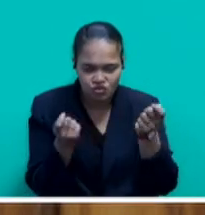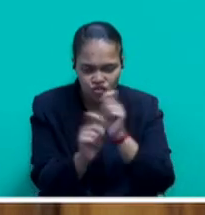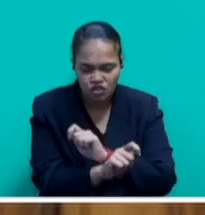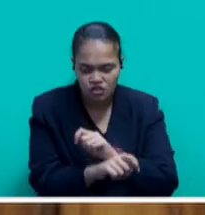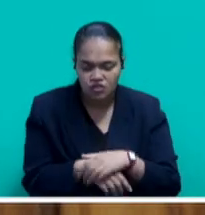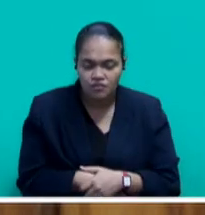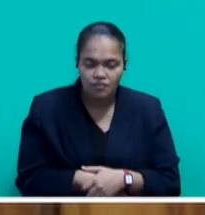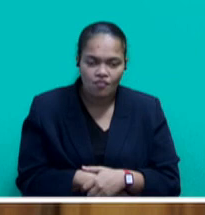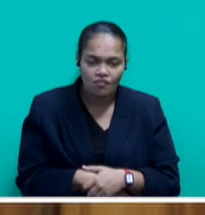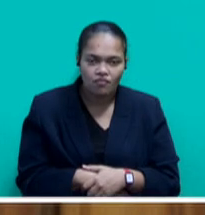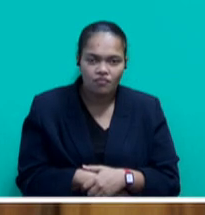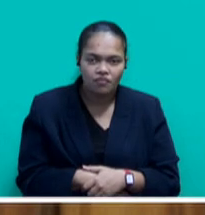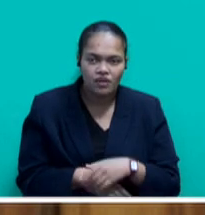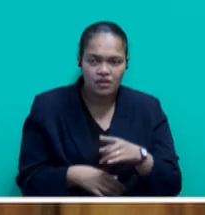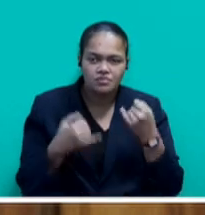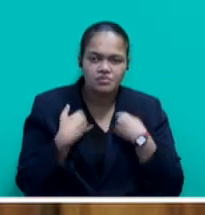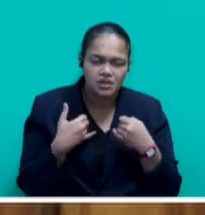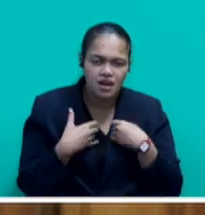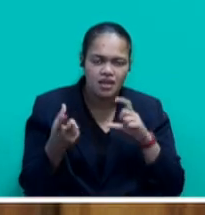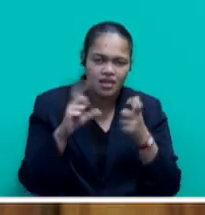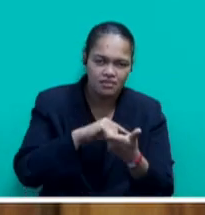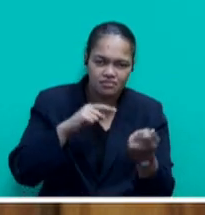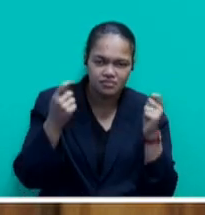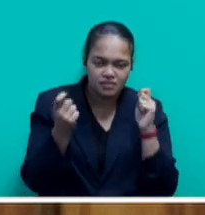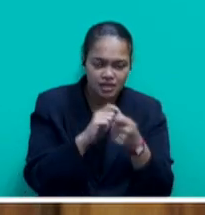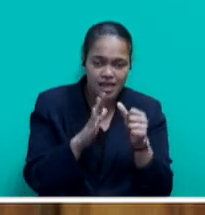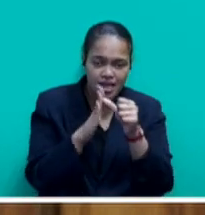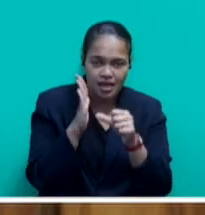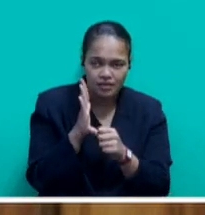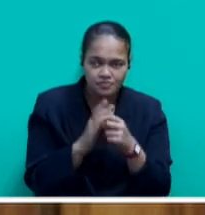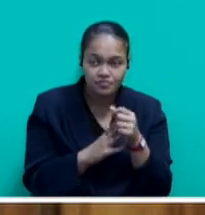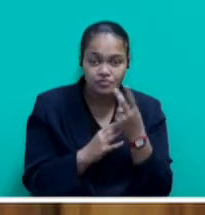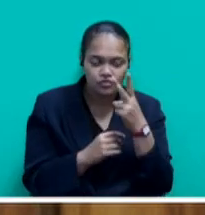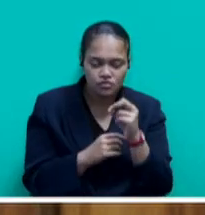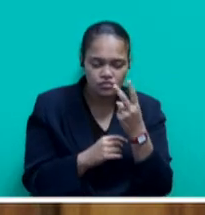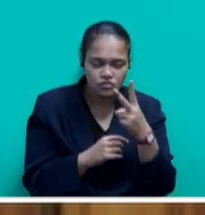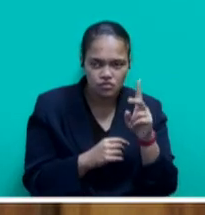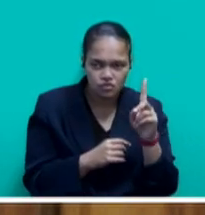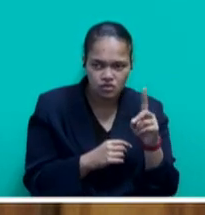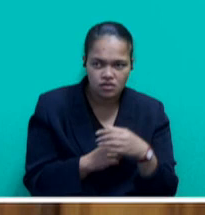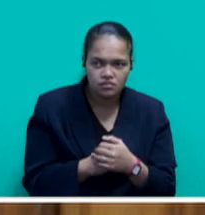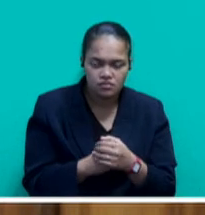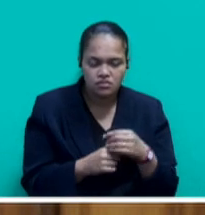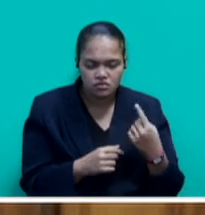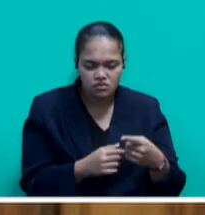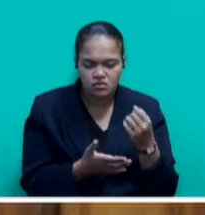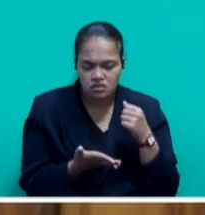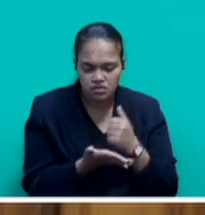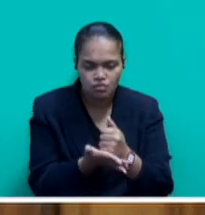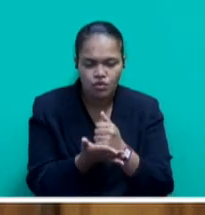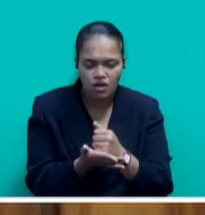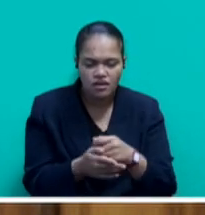funding to implement the Climate Change Act 2021. This allocation will be used to facilitate and support Fiji's